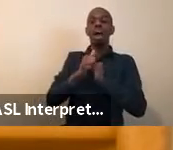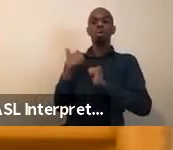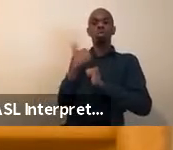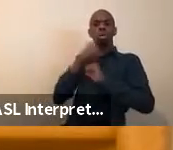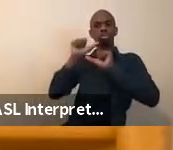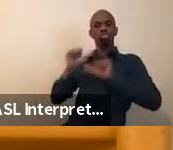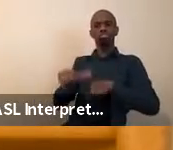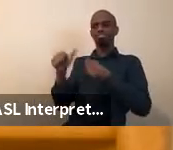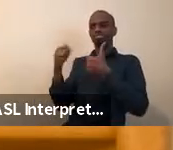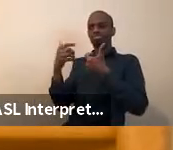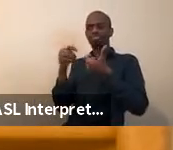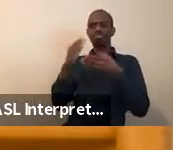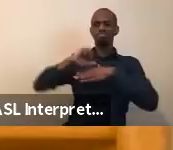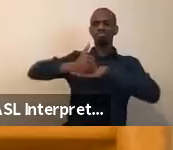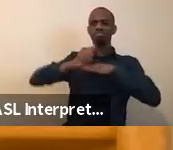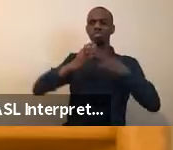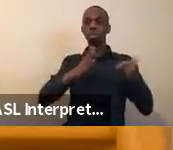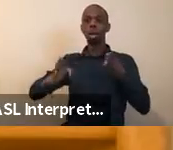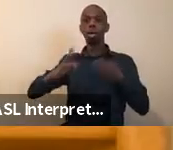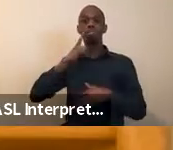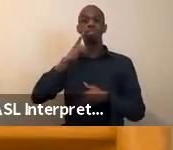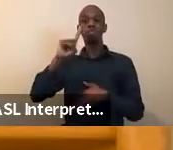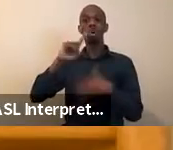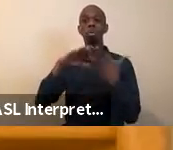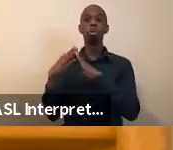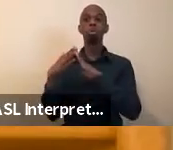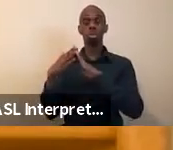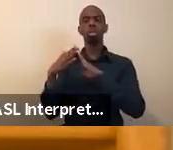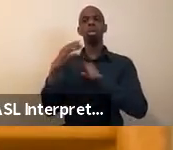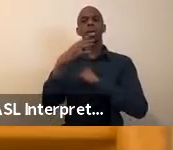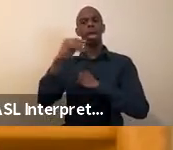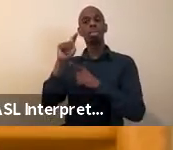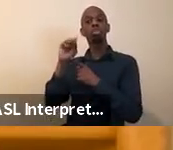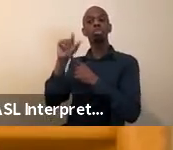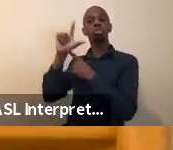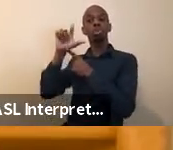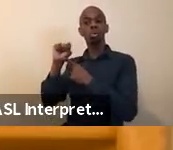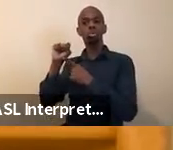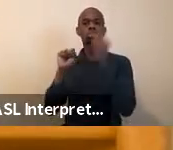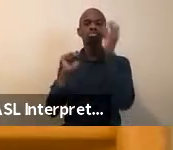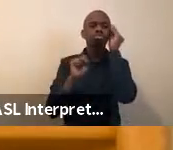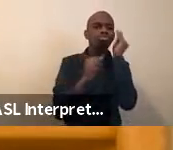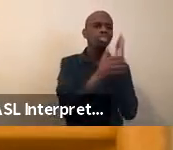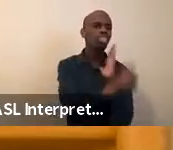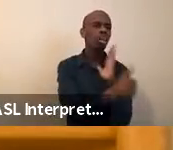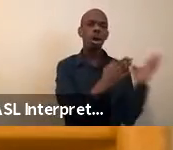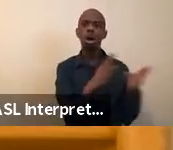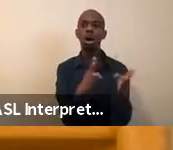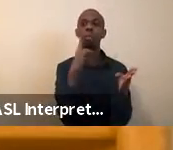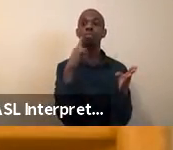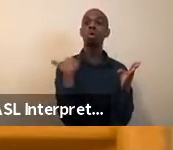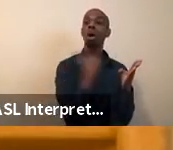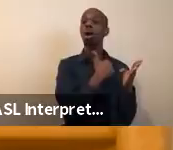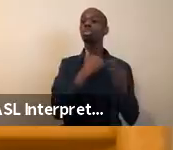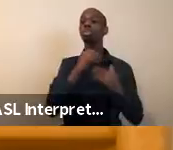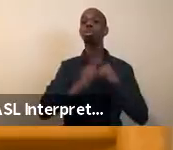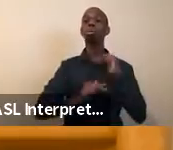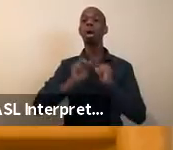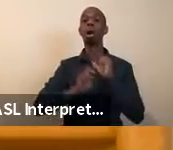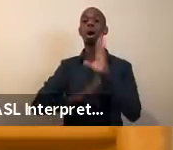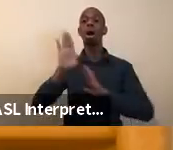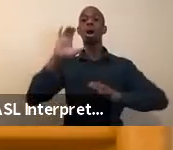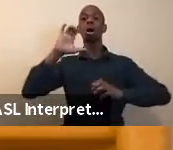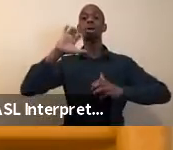and survival for the tools and strategies needed to build toward collective liberation. It's a beautiful and necessary